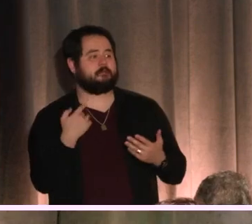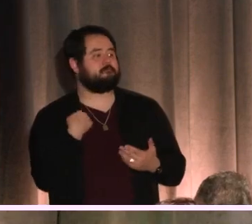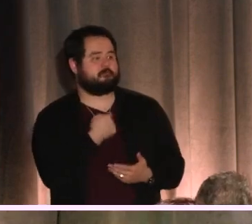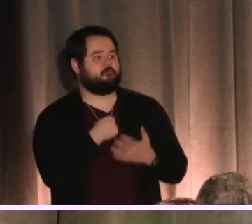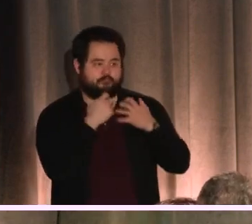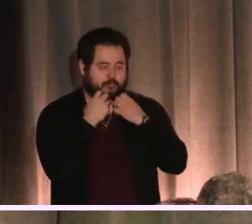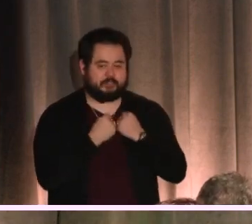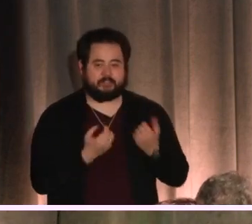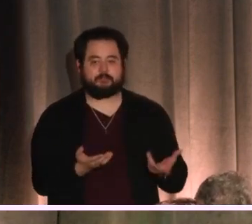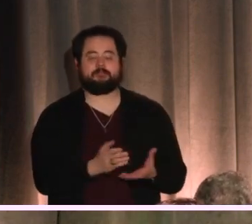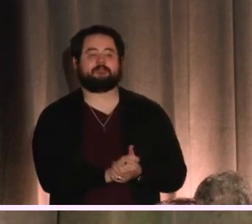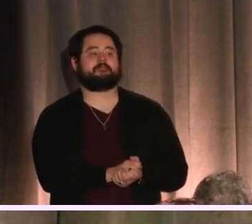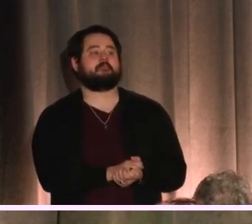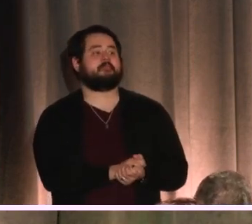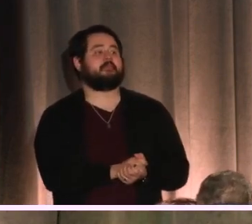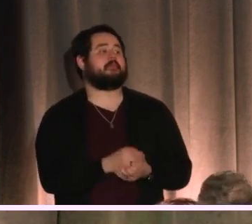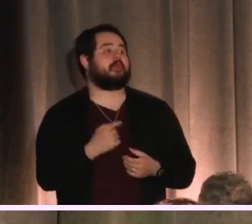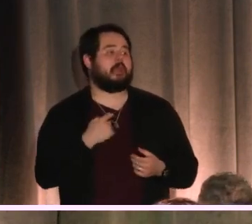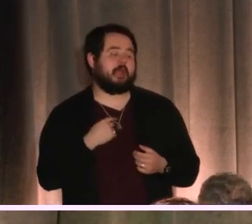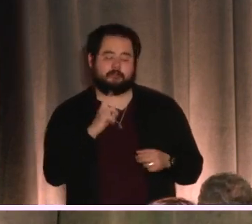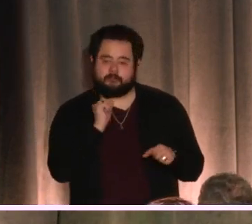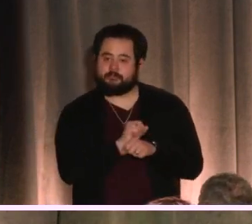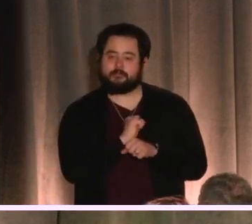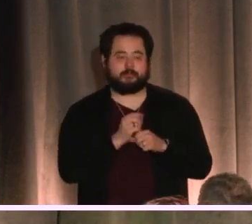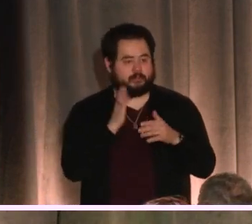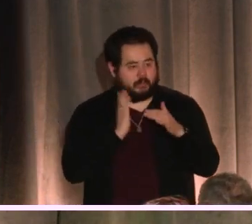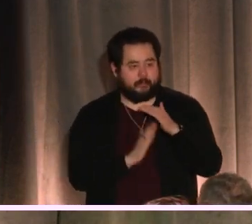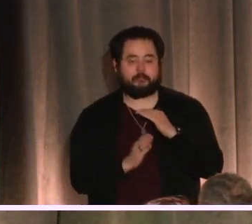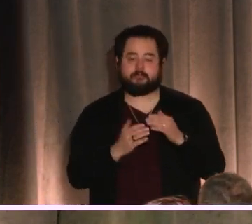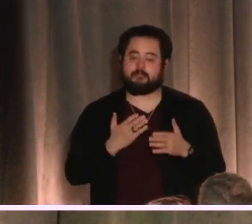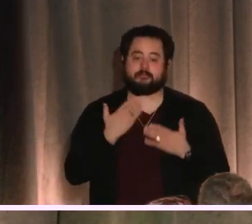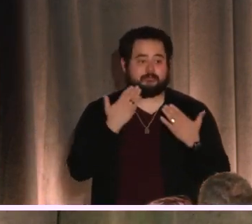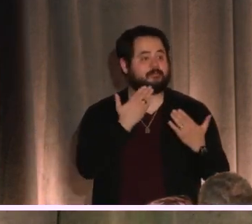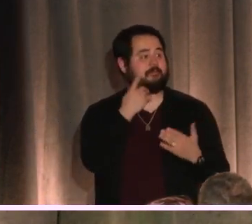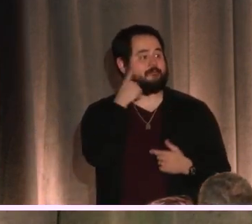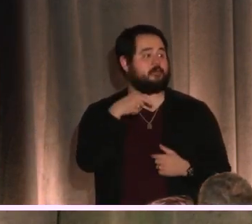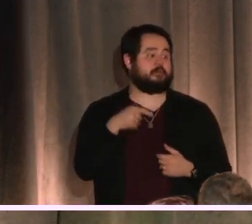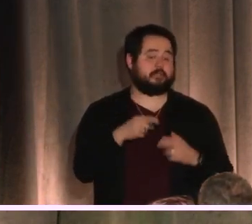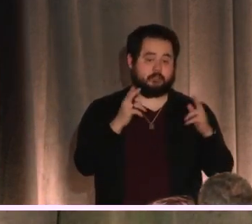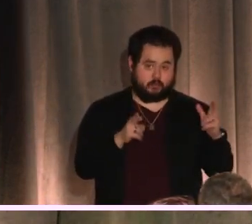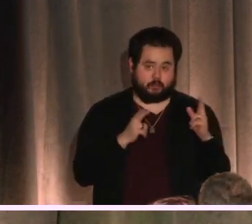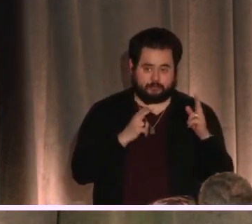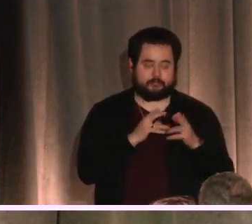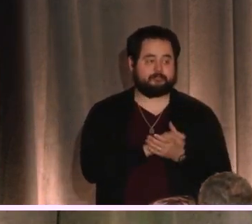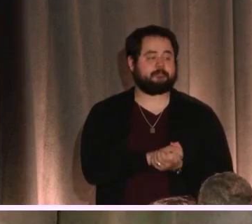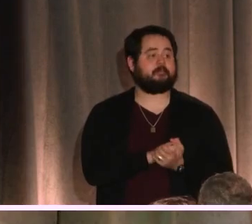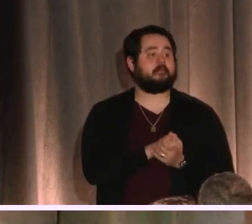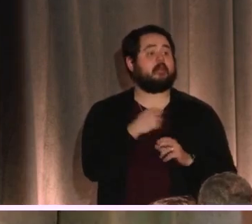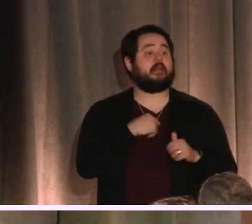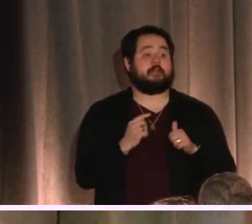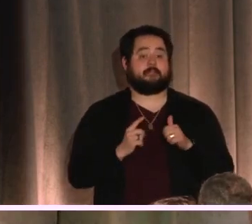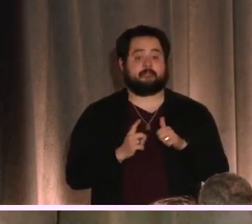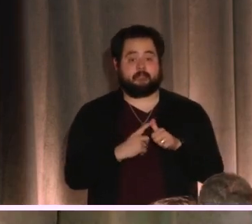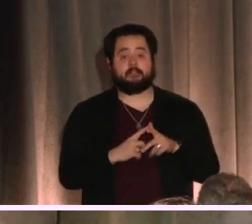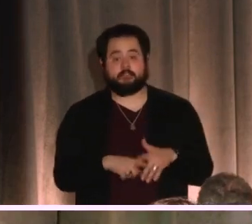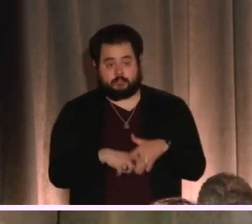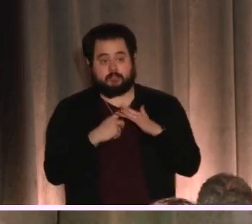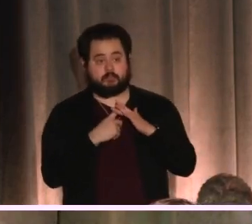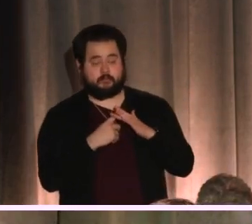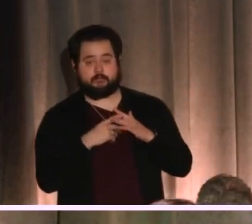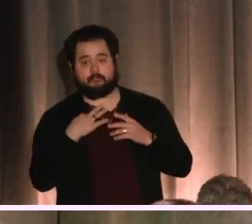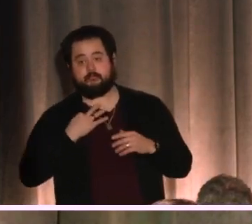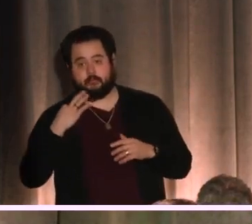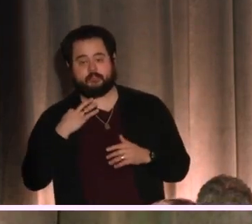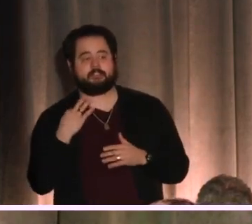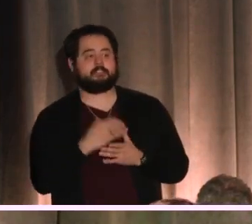care. And I really am deeply humbled and incredibly grateful for this honor. When I first started volunteering, I